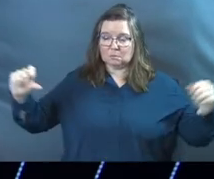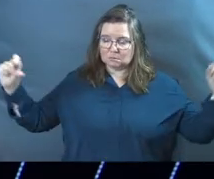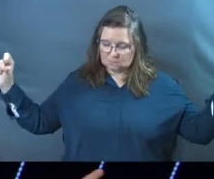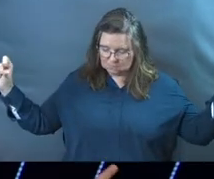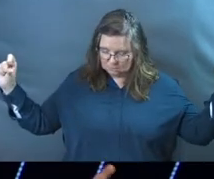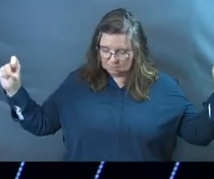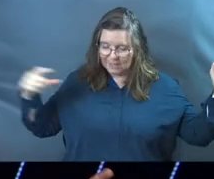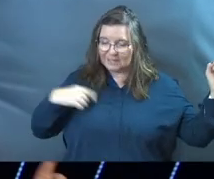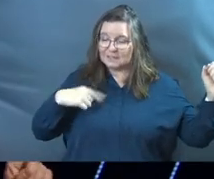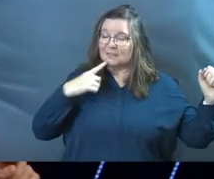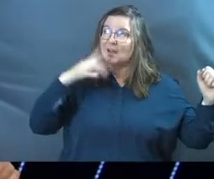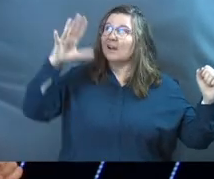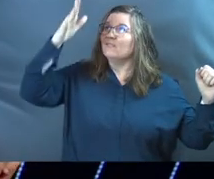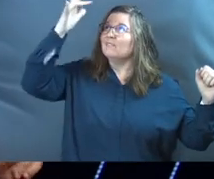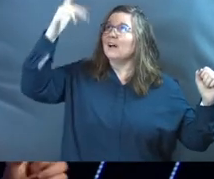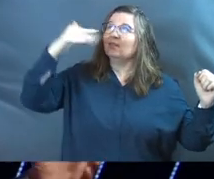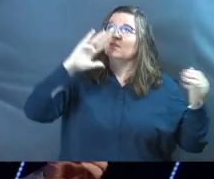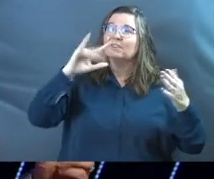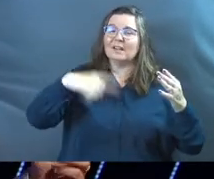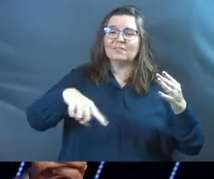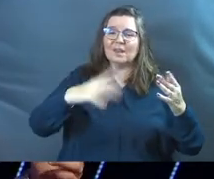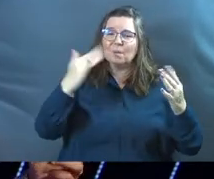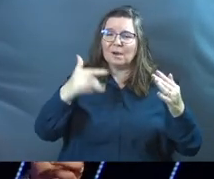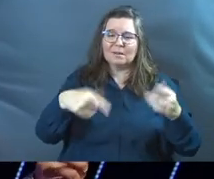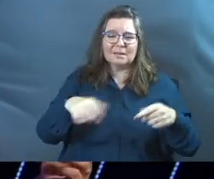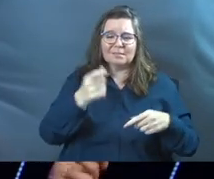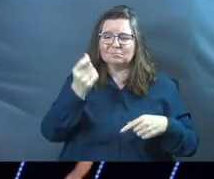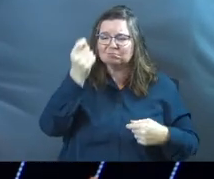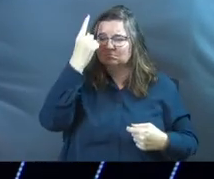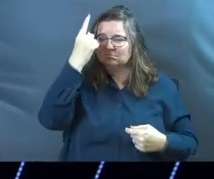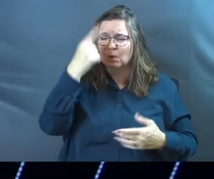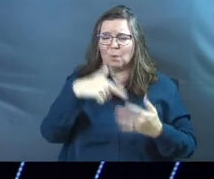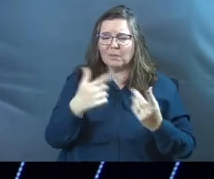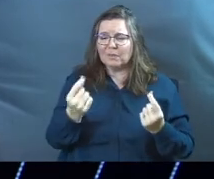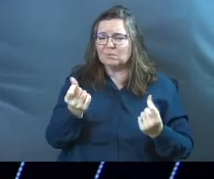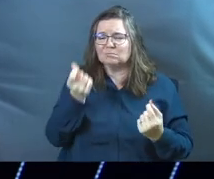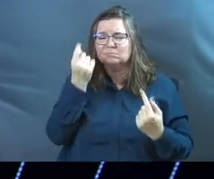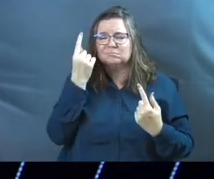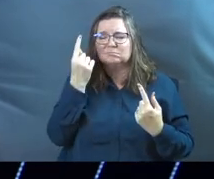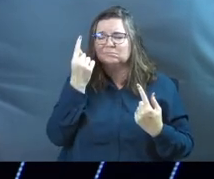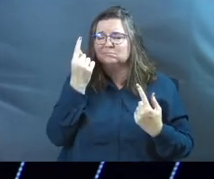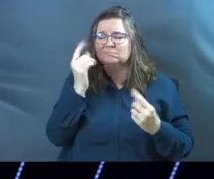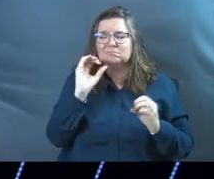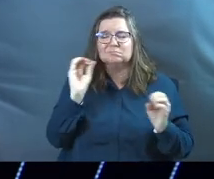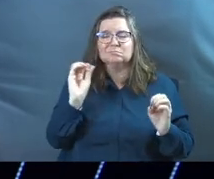he says, Father, forgive them, for they know not what they do.